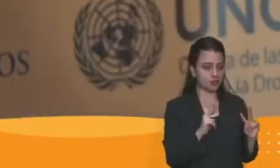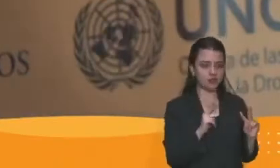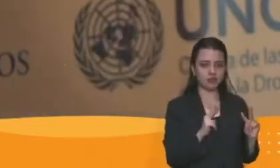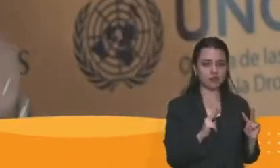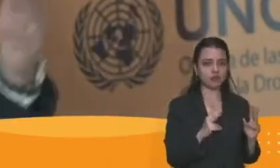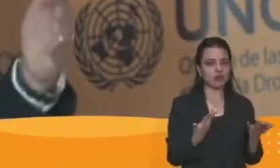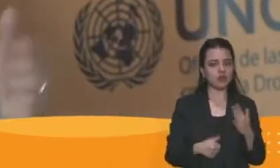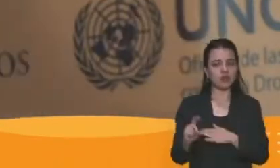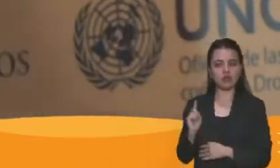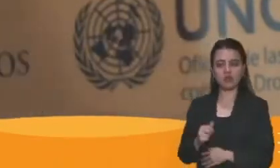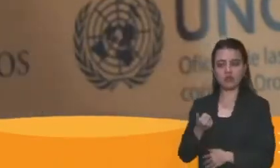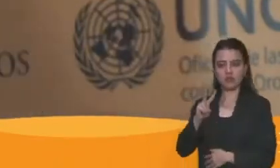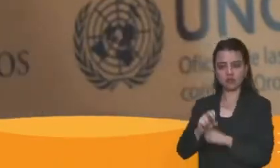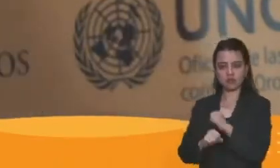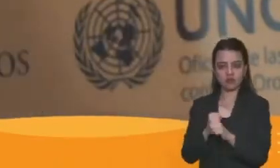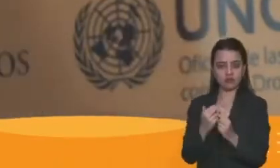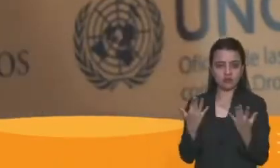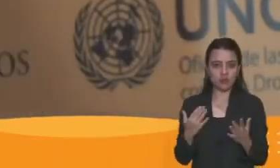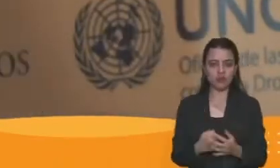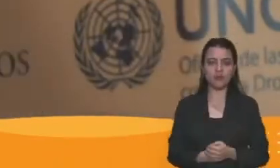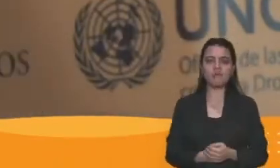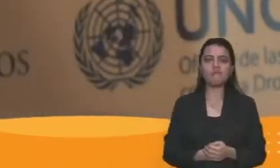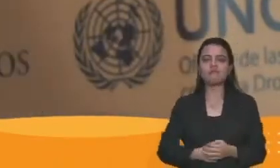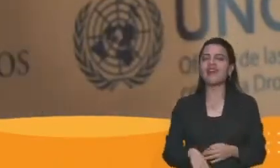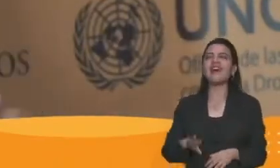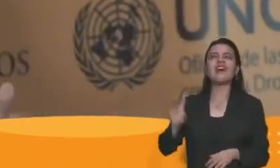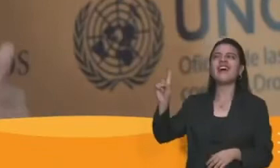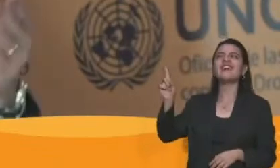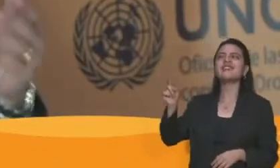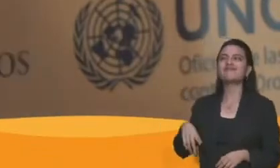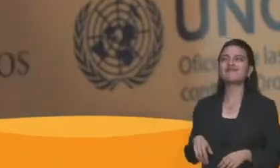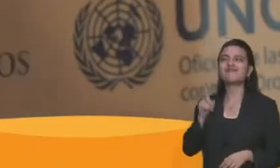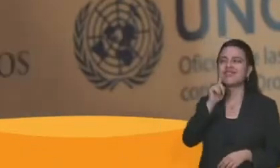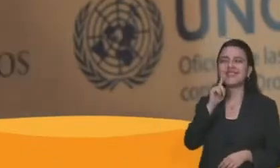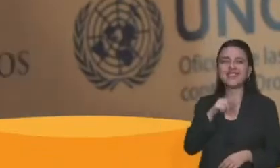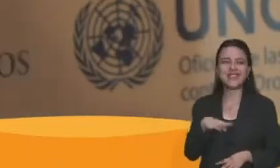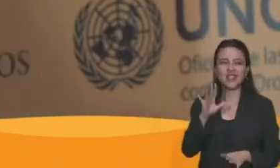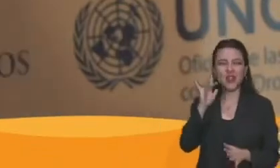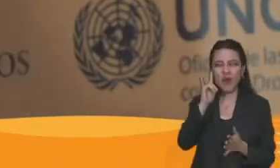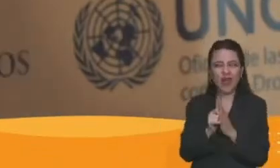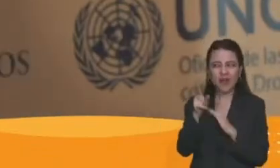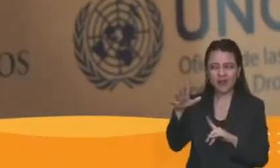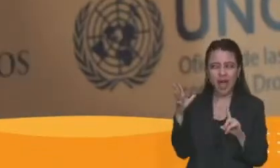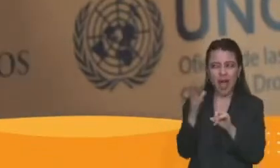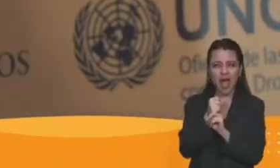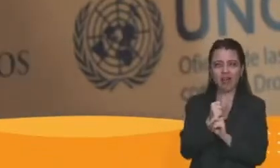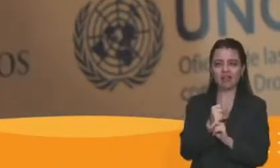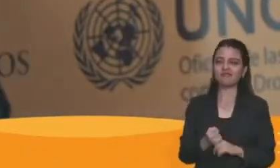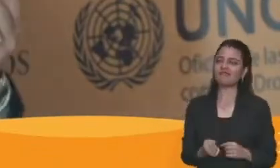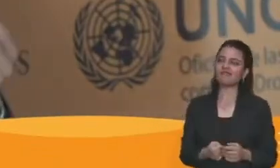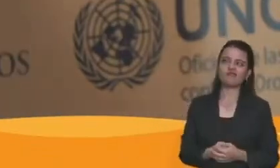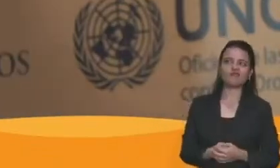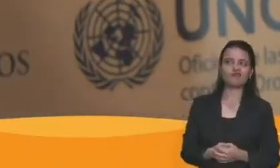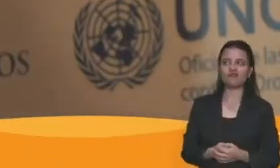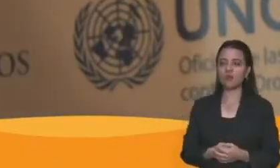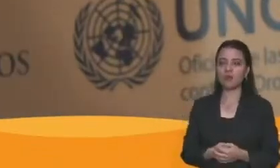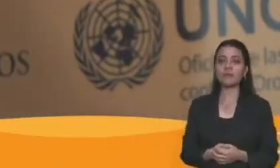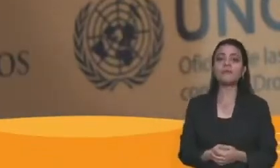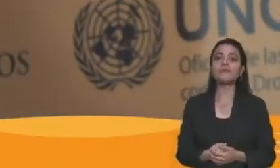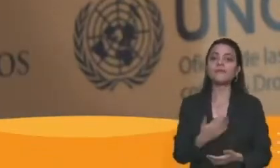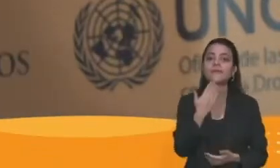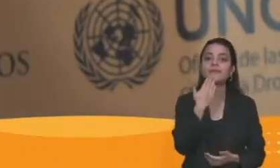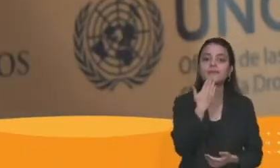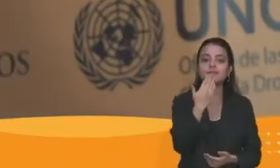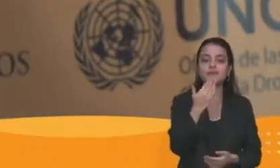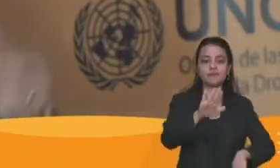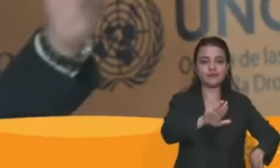something that was done in 12 years. So there was lots of skepticism, and I have to recognize the team